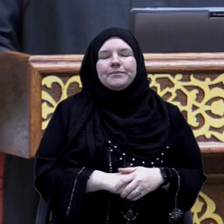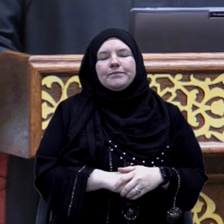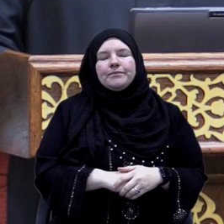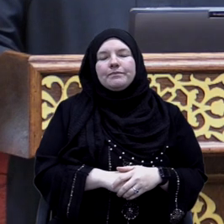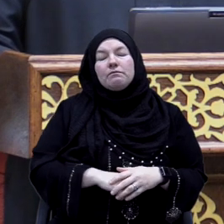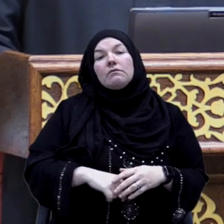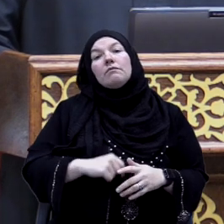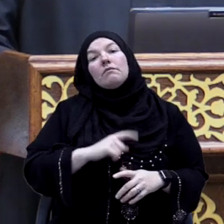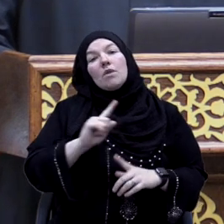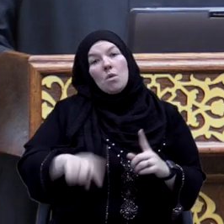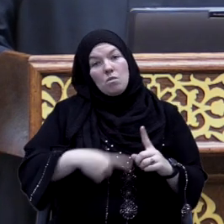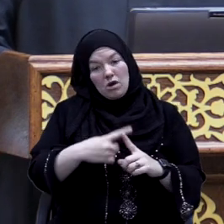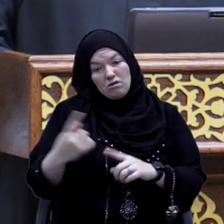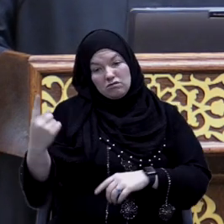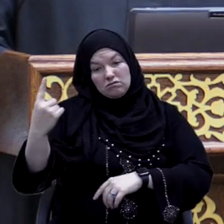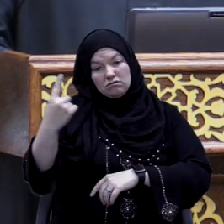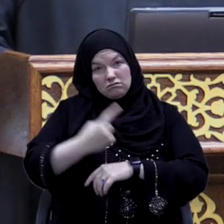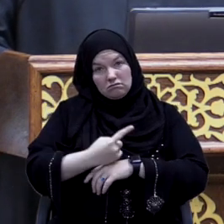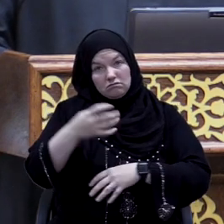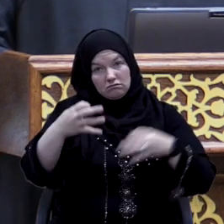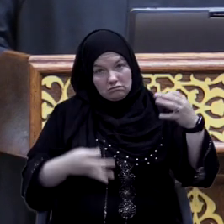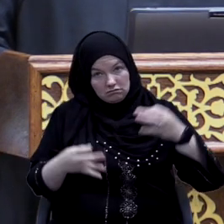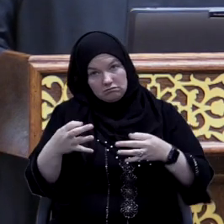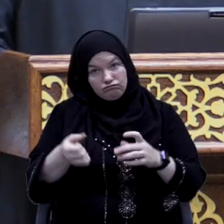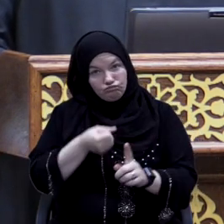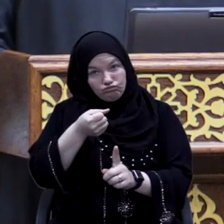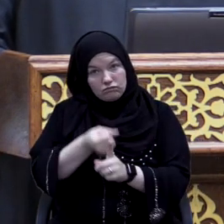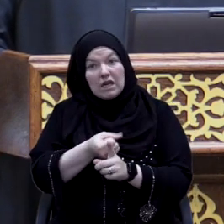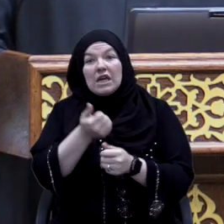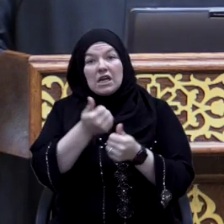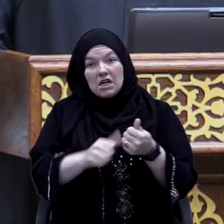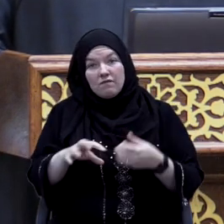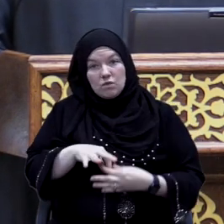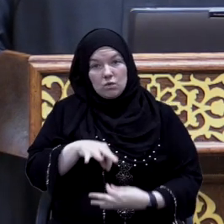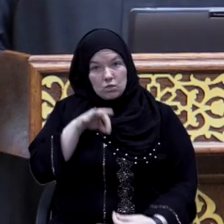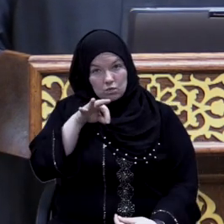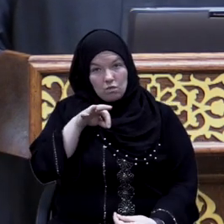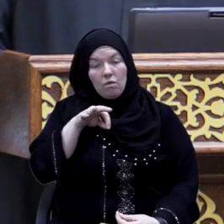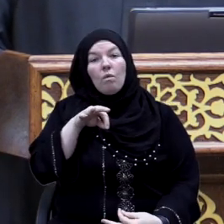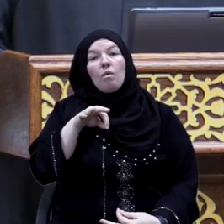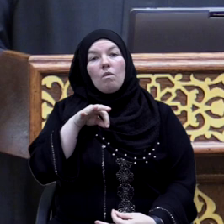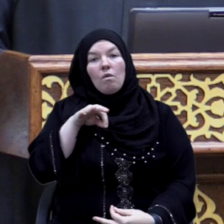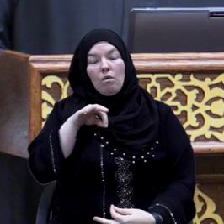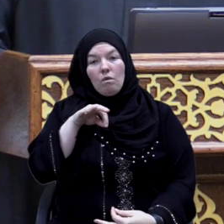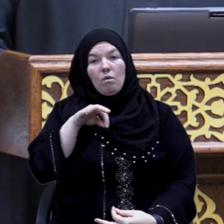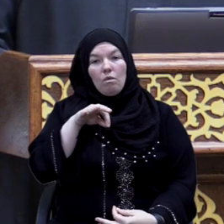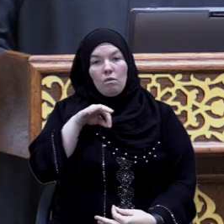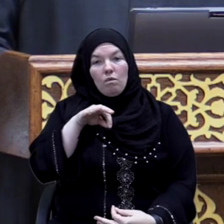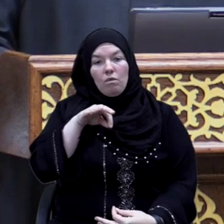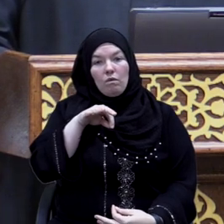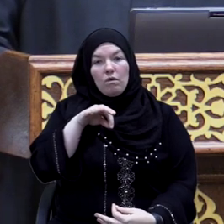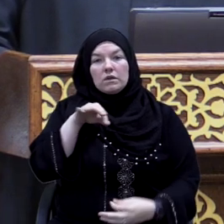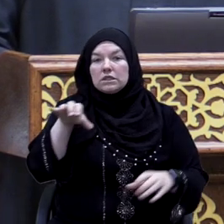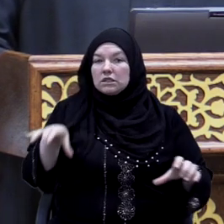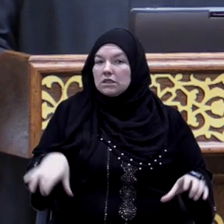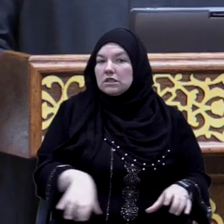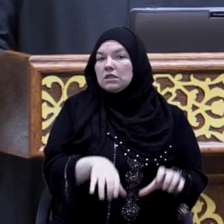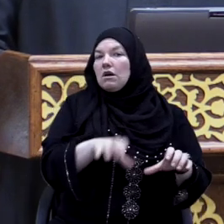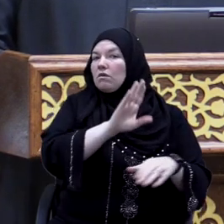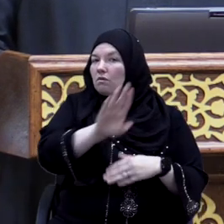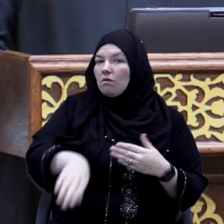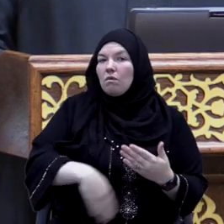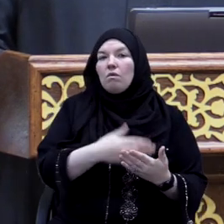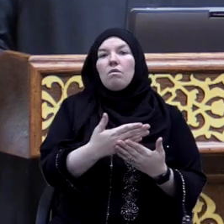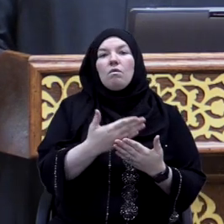Then on that day also, and if every soul who had wronged possessed all that is